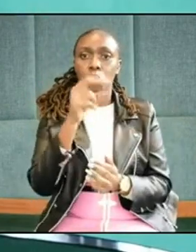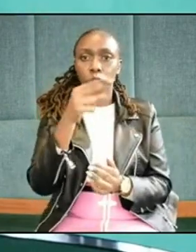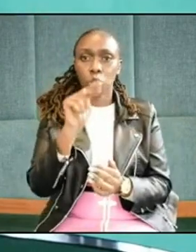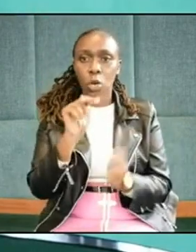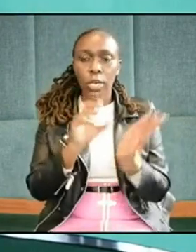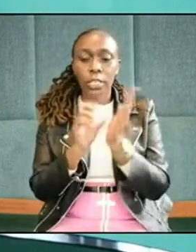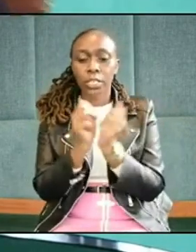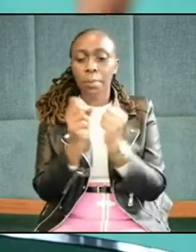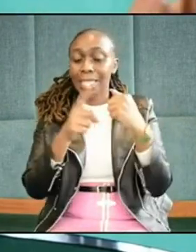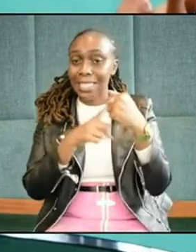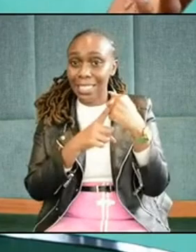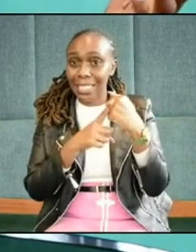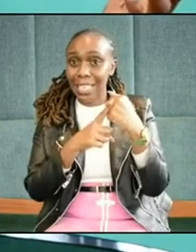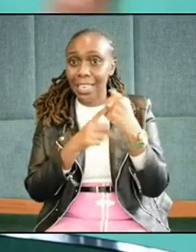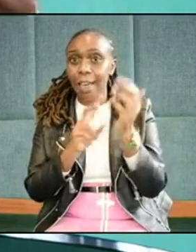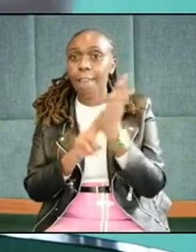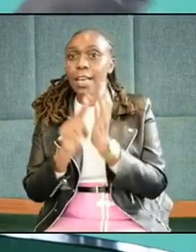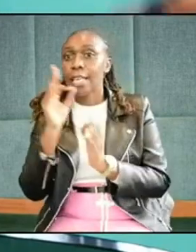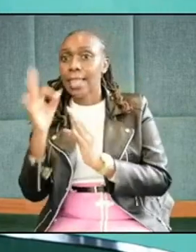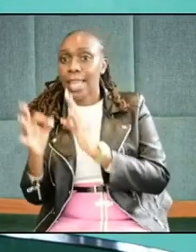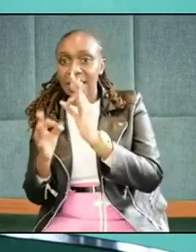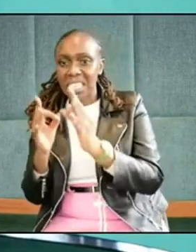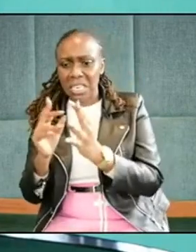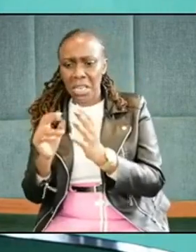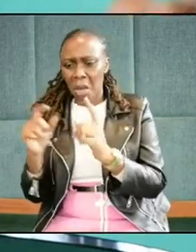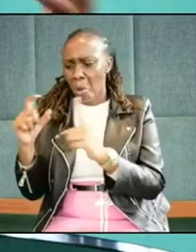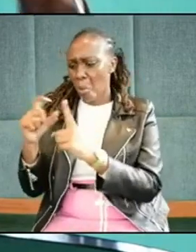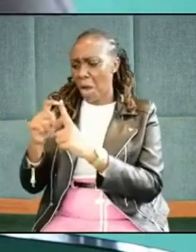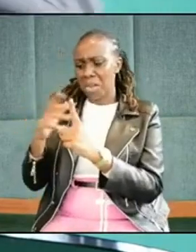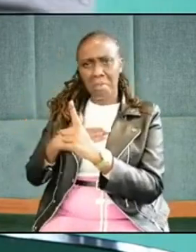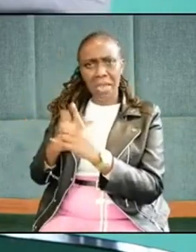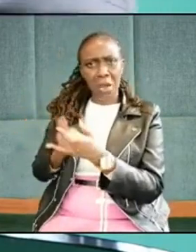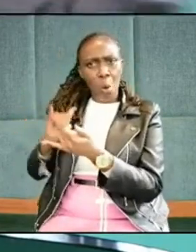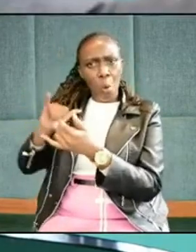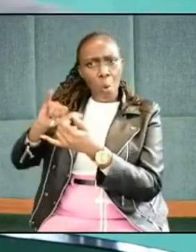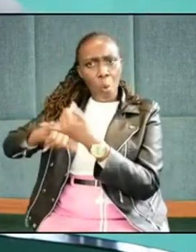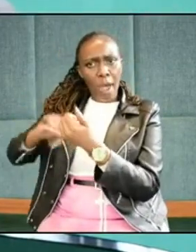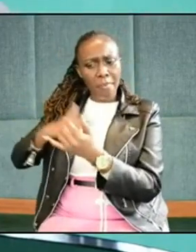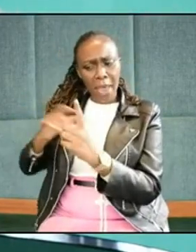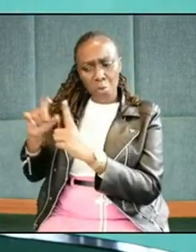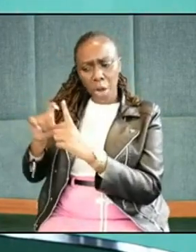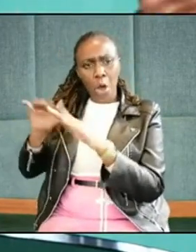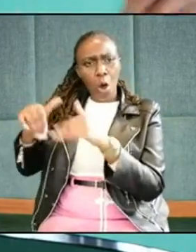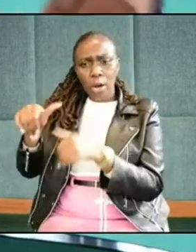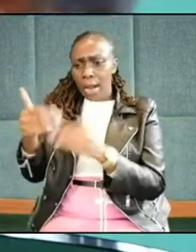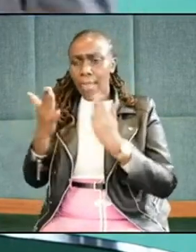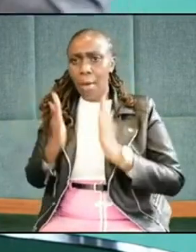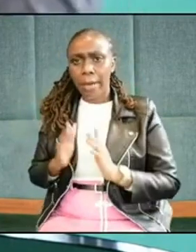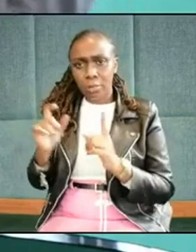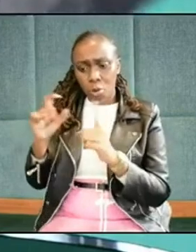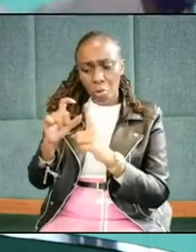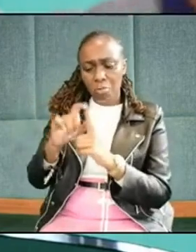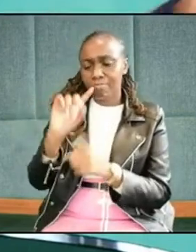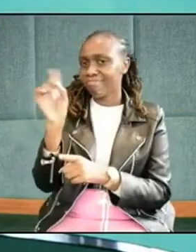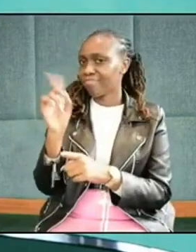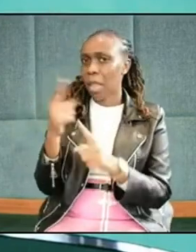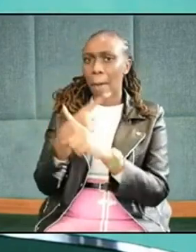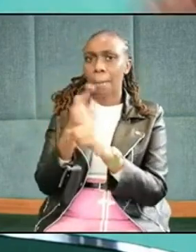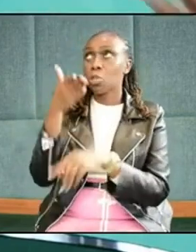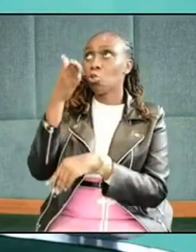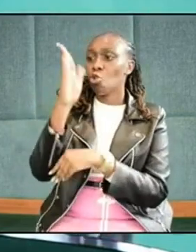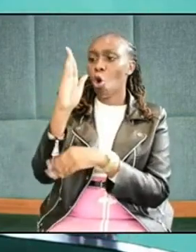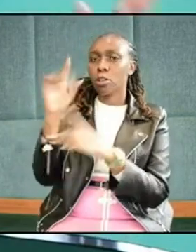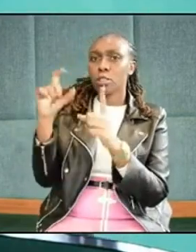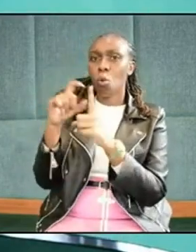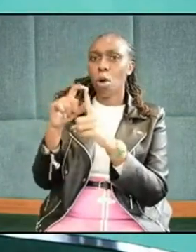verse 33, it's not my words, it's not my wife's words, it's not any human being's words, but it is the Creator's